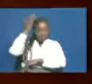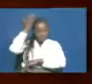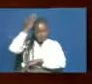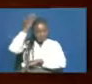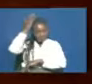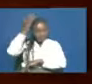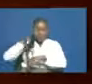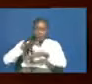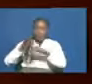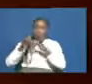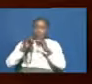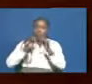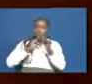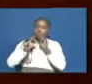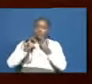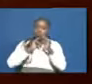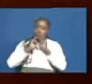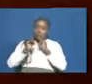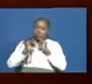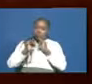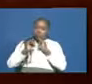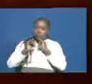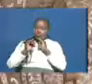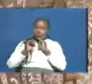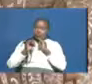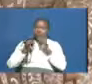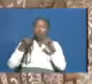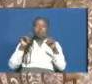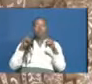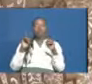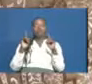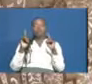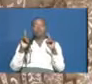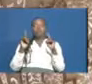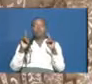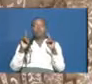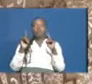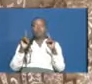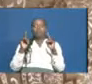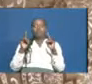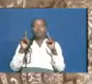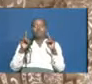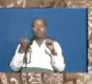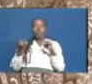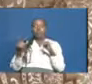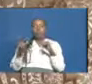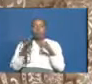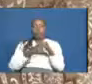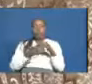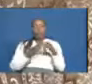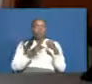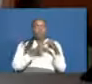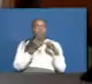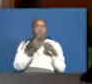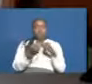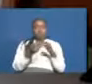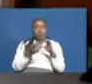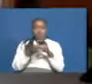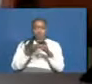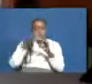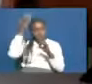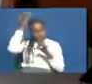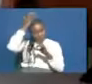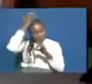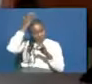that interview and I was successful. So in 1971, I joined nursing.